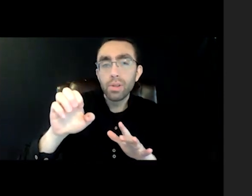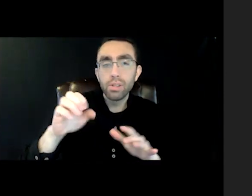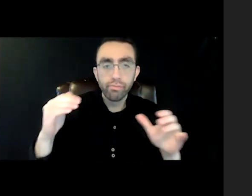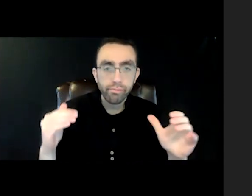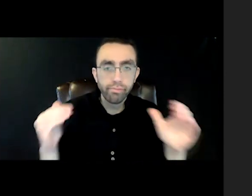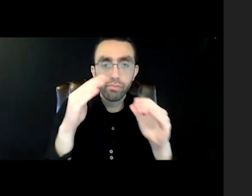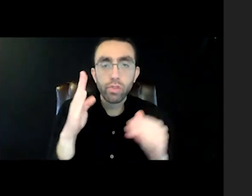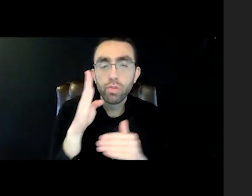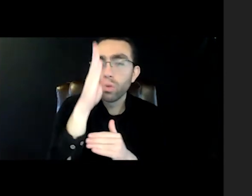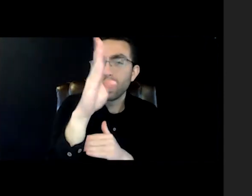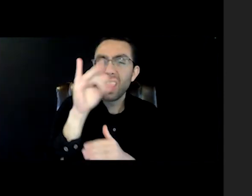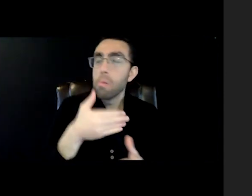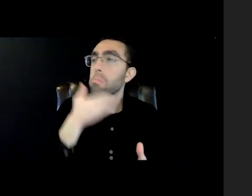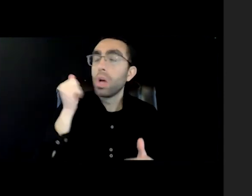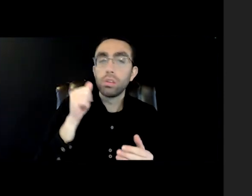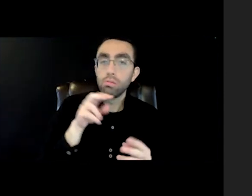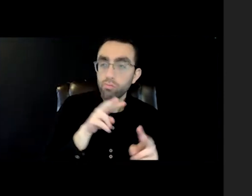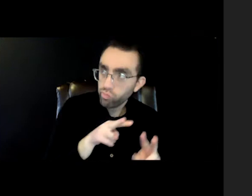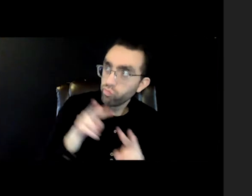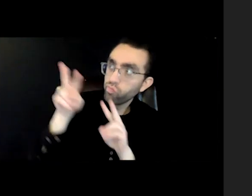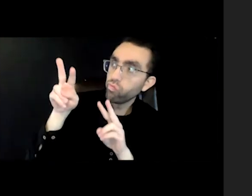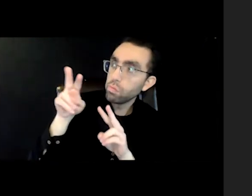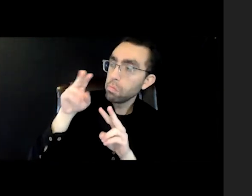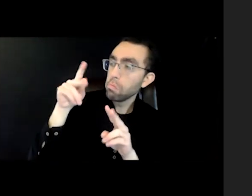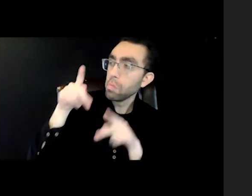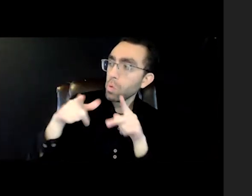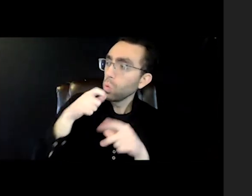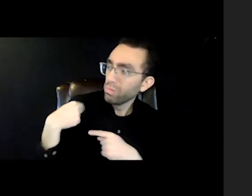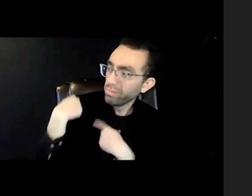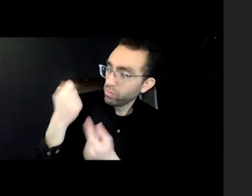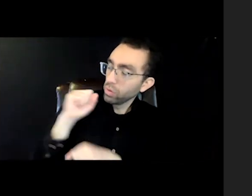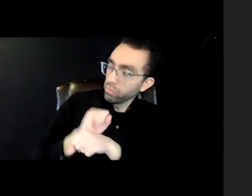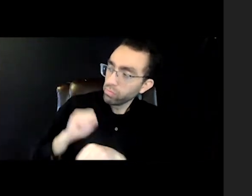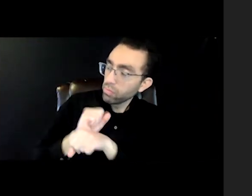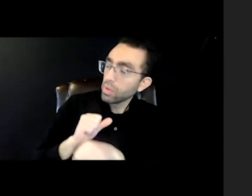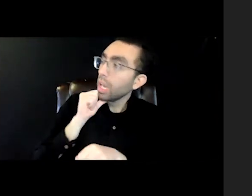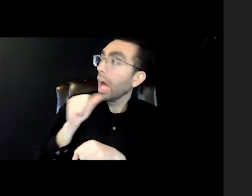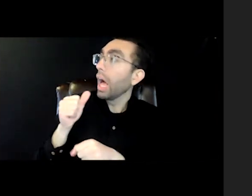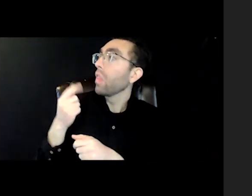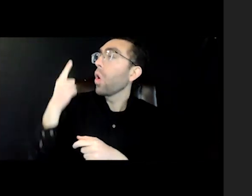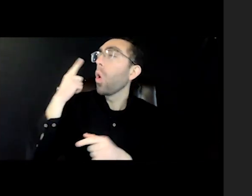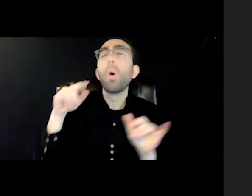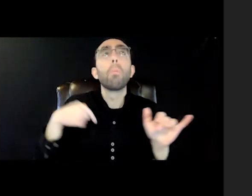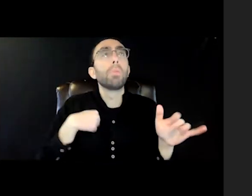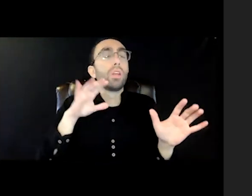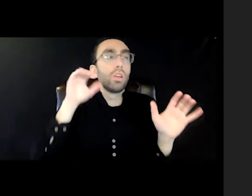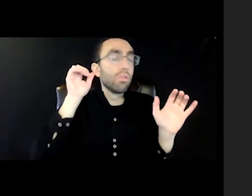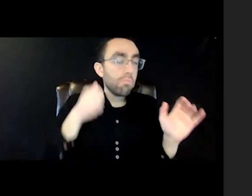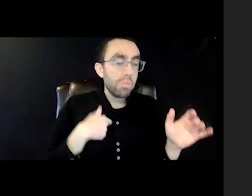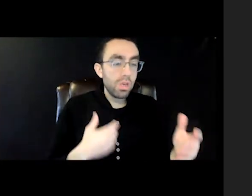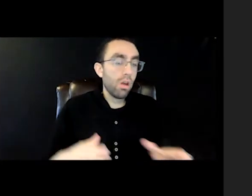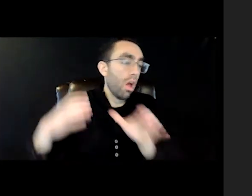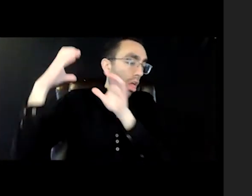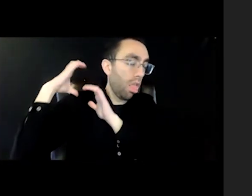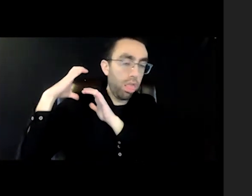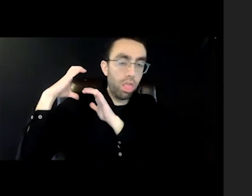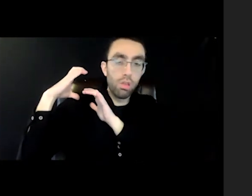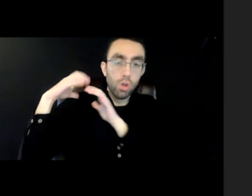best thing that we can do. So I think it's really important to practice what the world is that we want to see